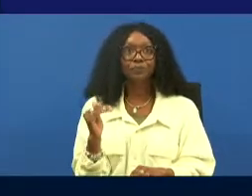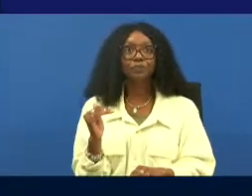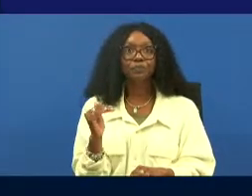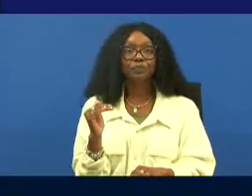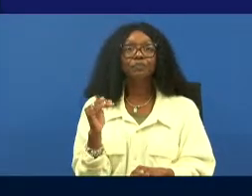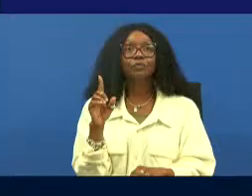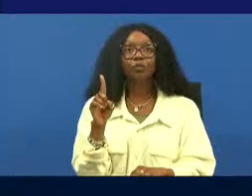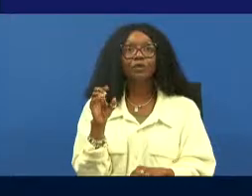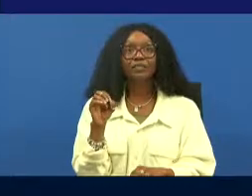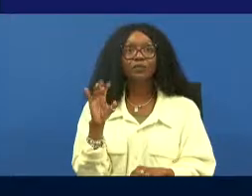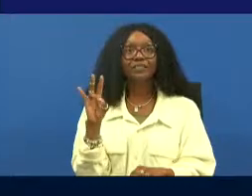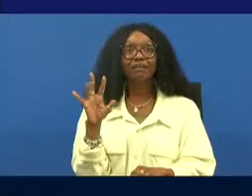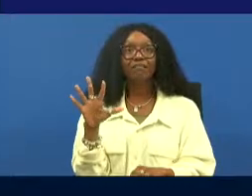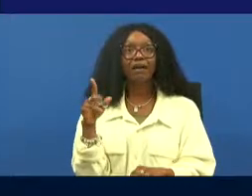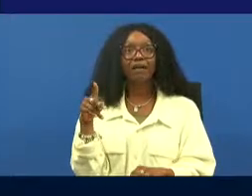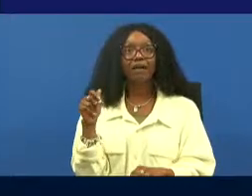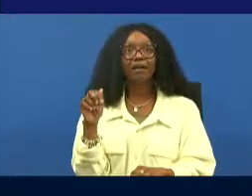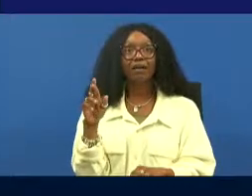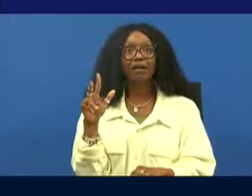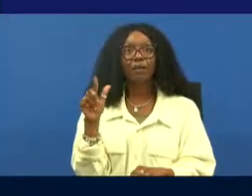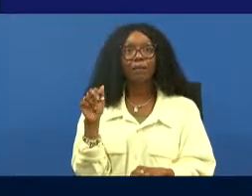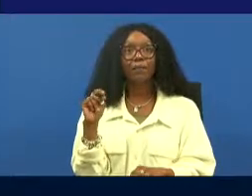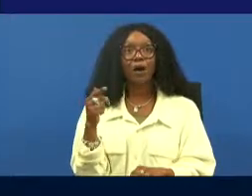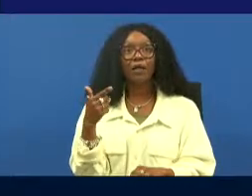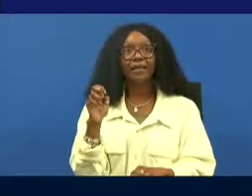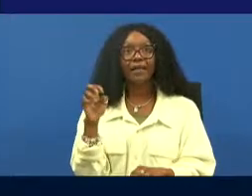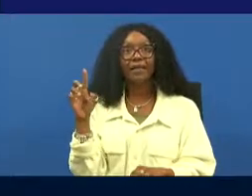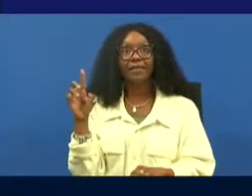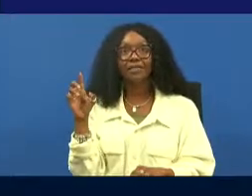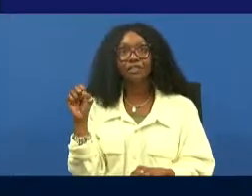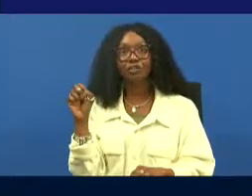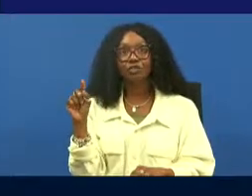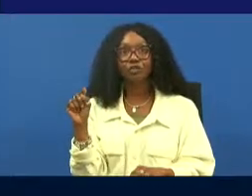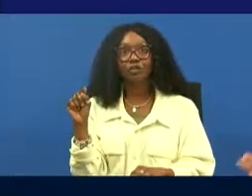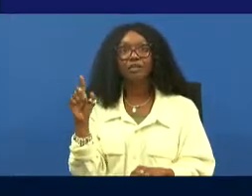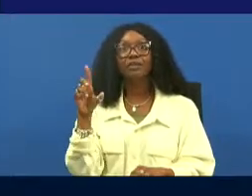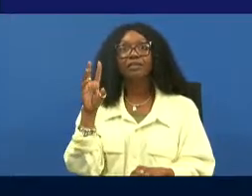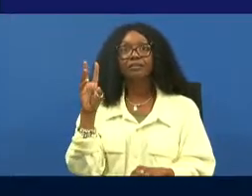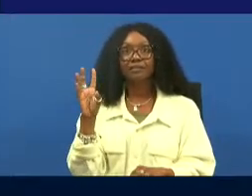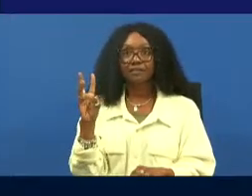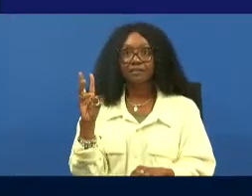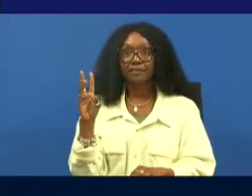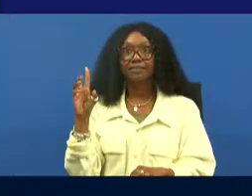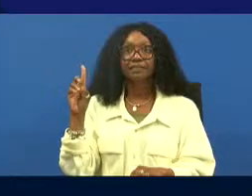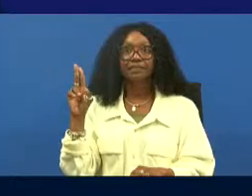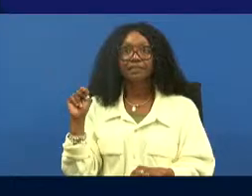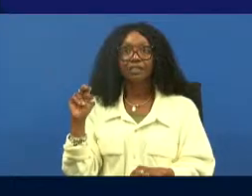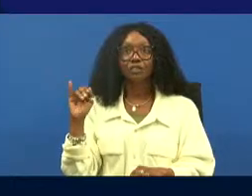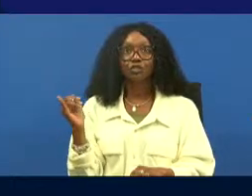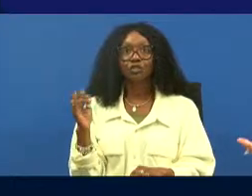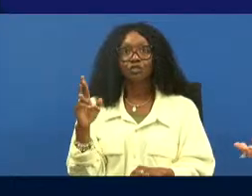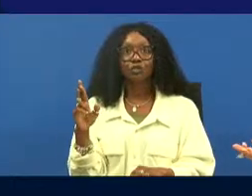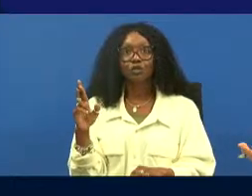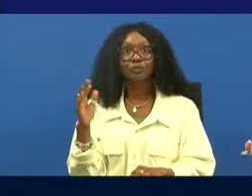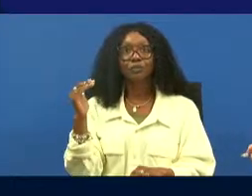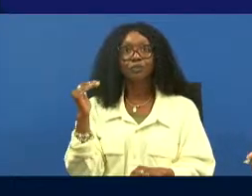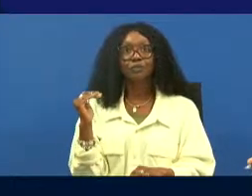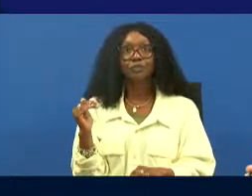Percy, 1075 Parlane Street, Council District 6, Dunn Jr. Number 9, Samuel Preston et